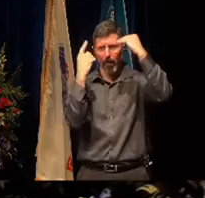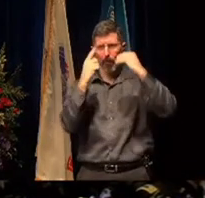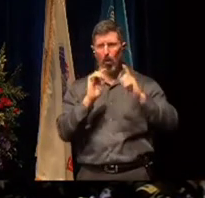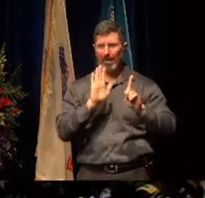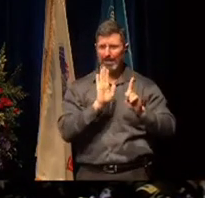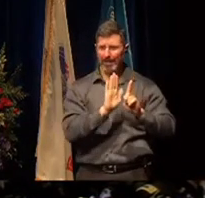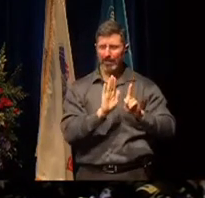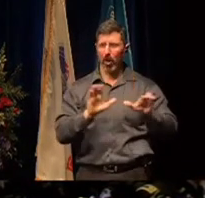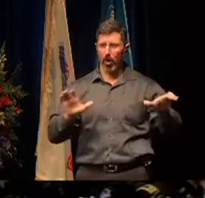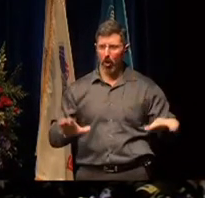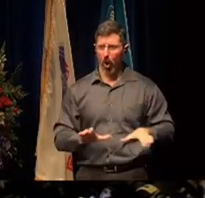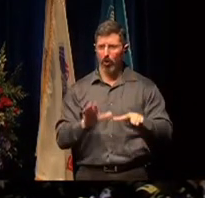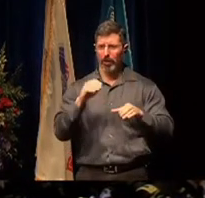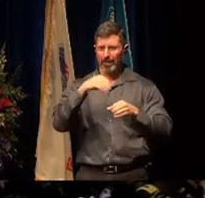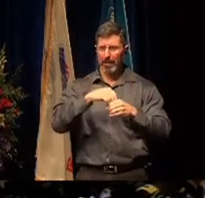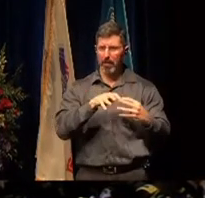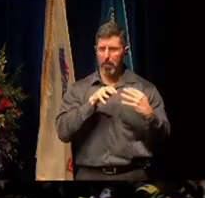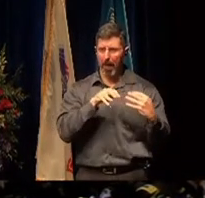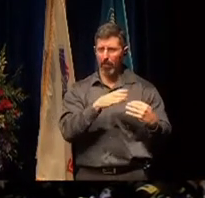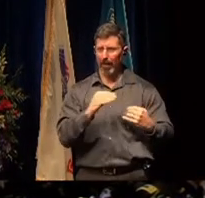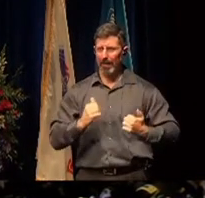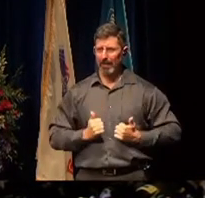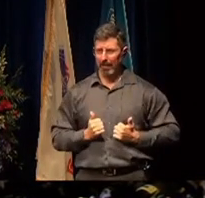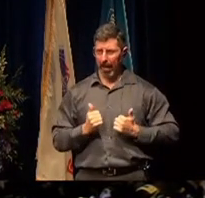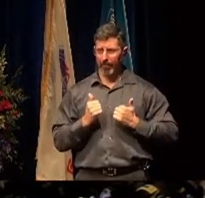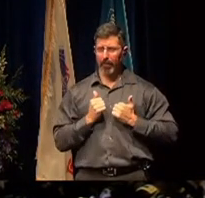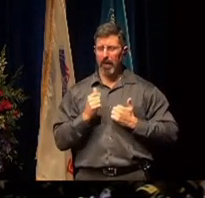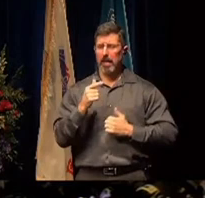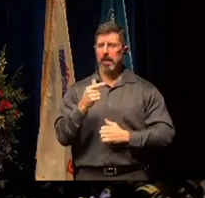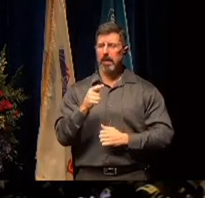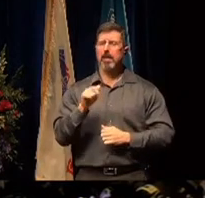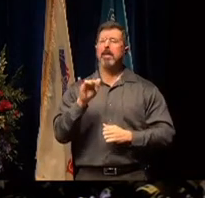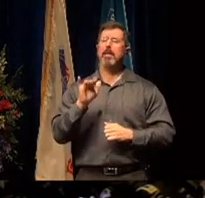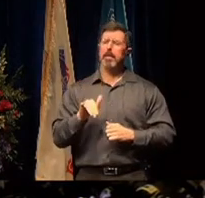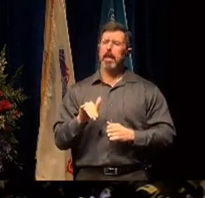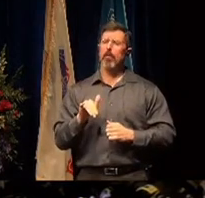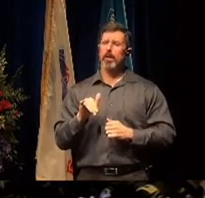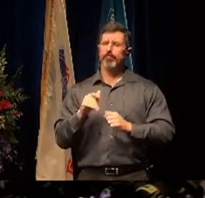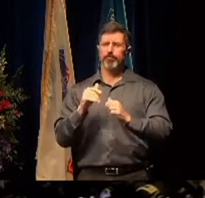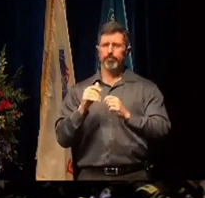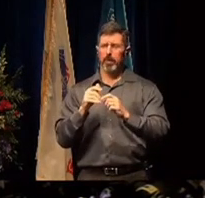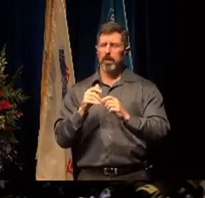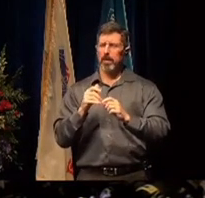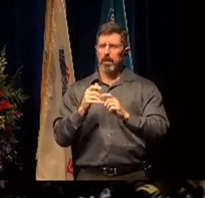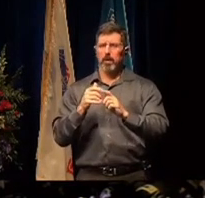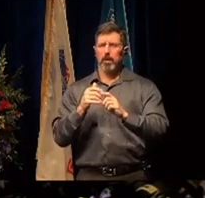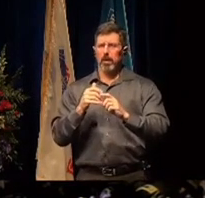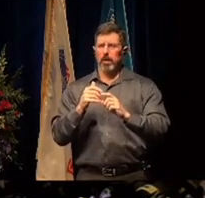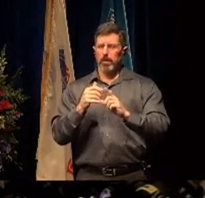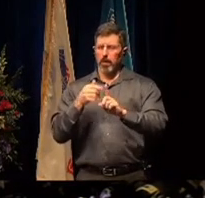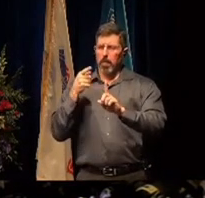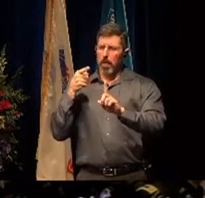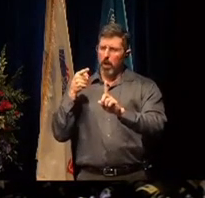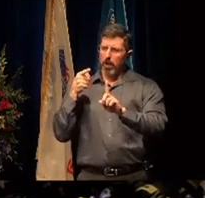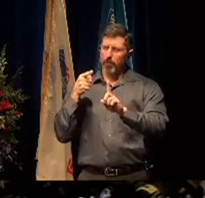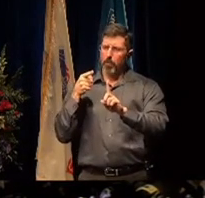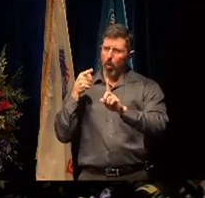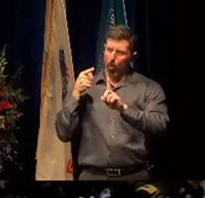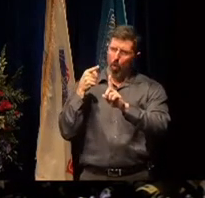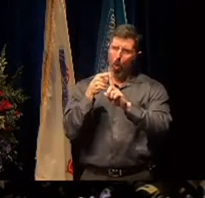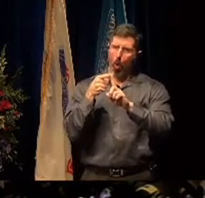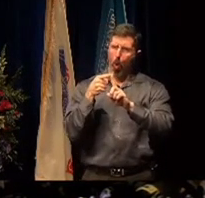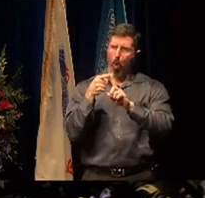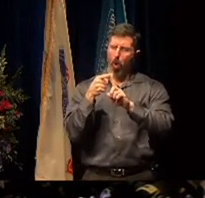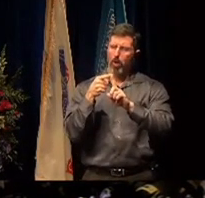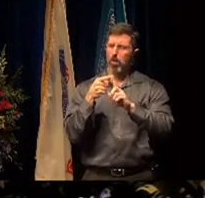importantly, for his conduct in life. Gary achieved what we all should hope for, a life that continues to